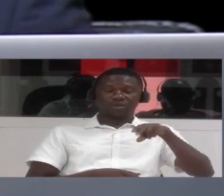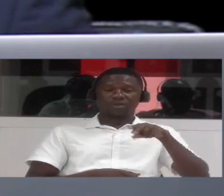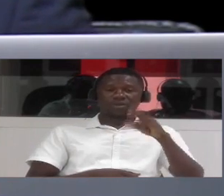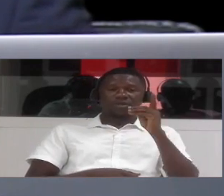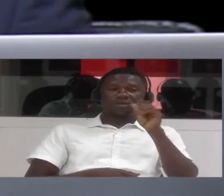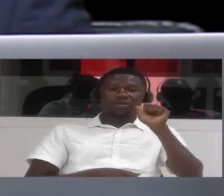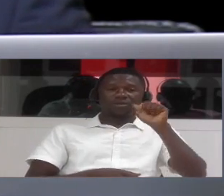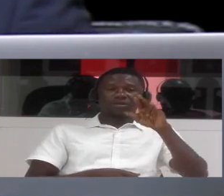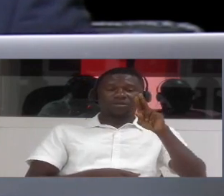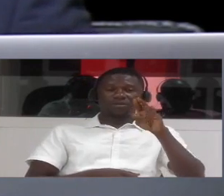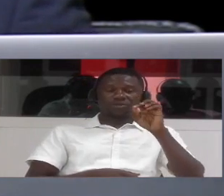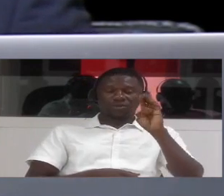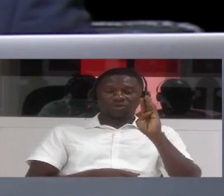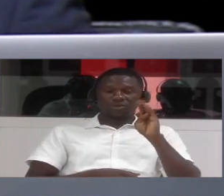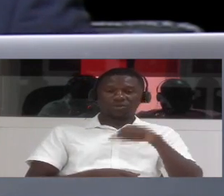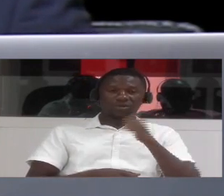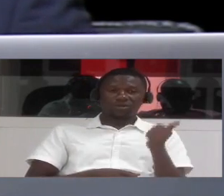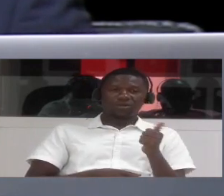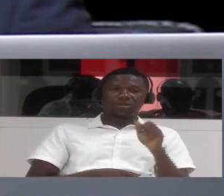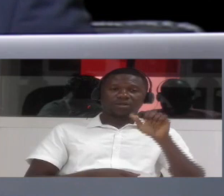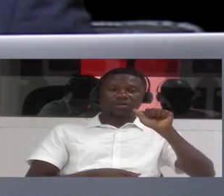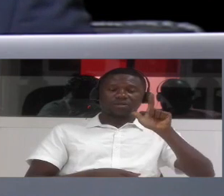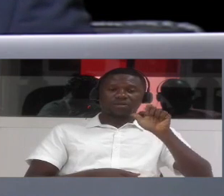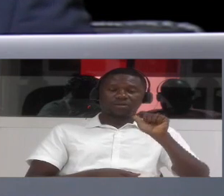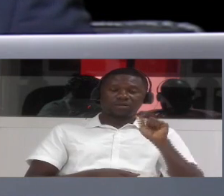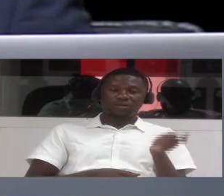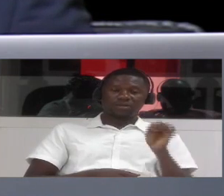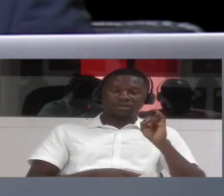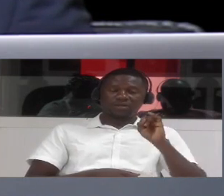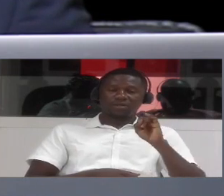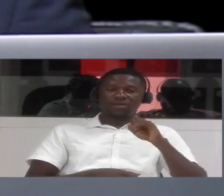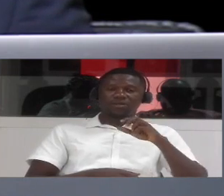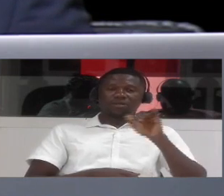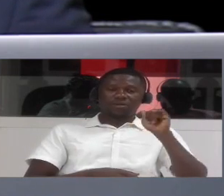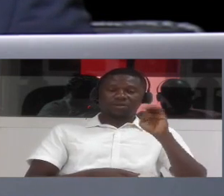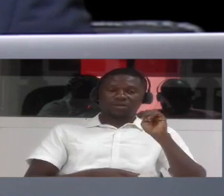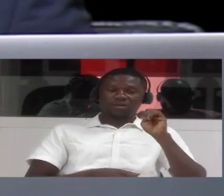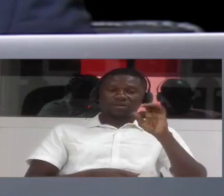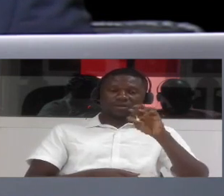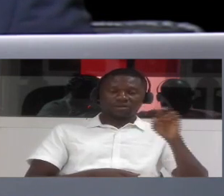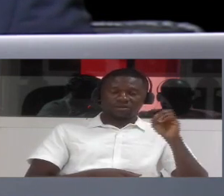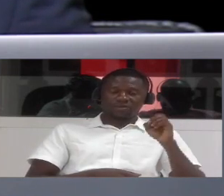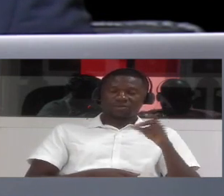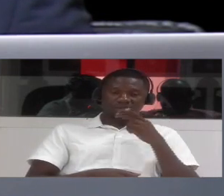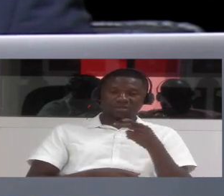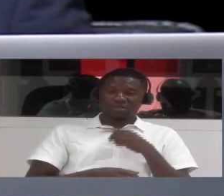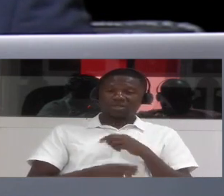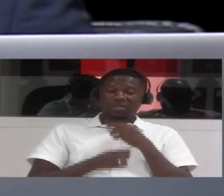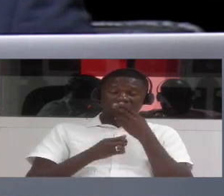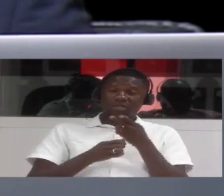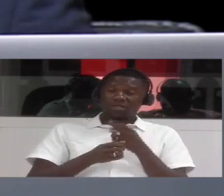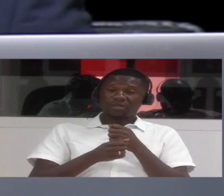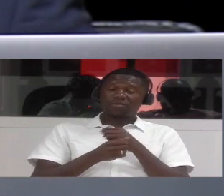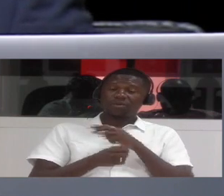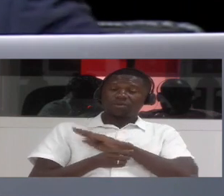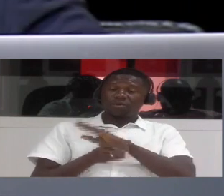arrested and detained for a story that alleged a marriage between Vice President